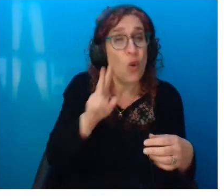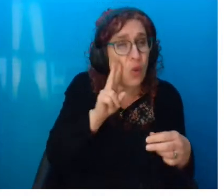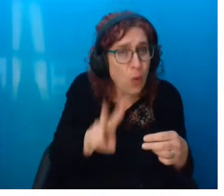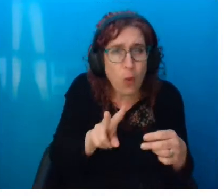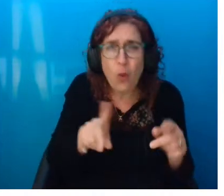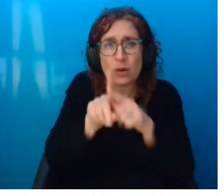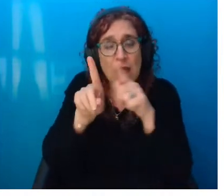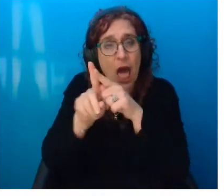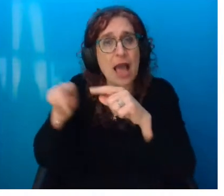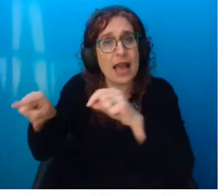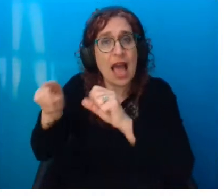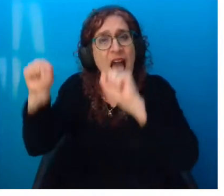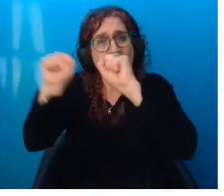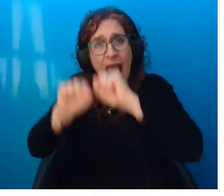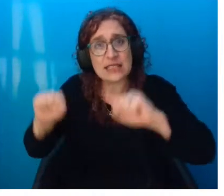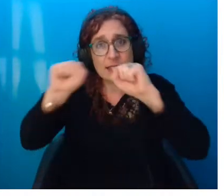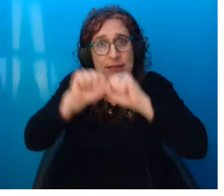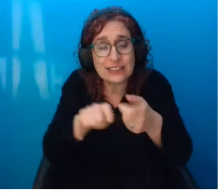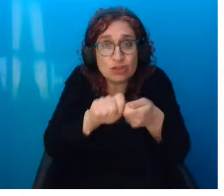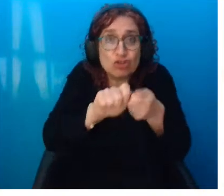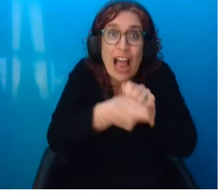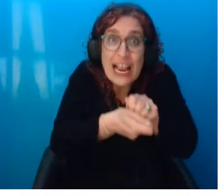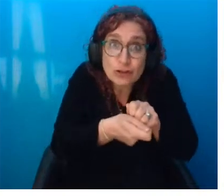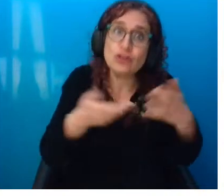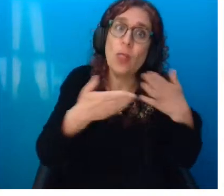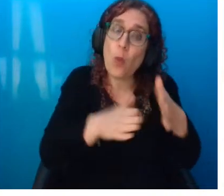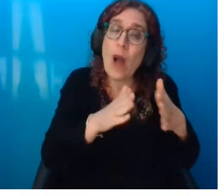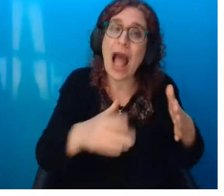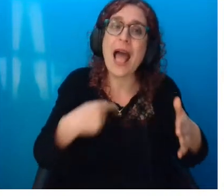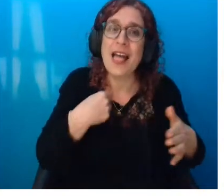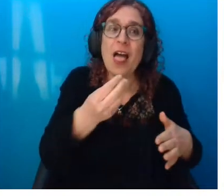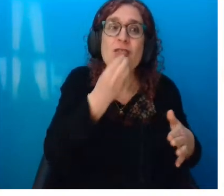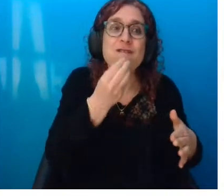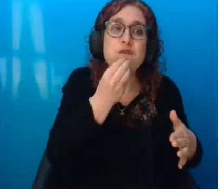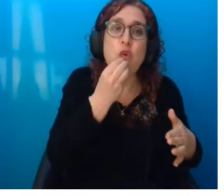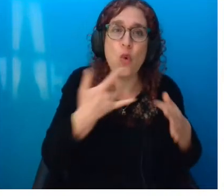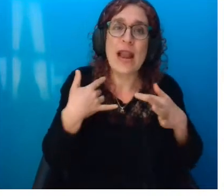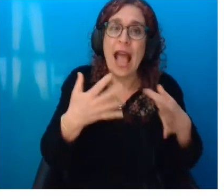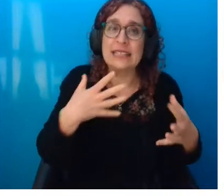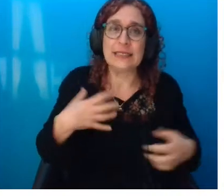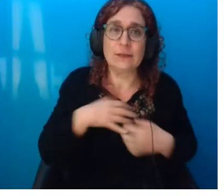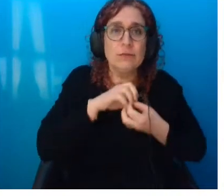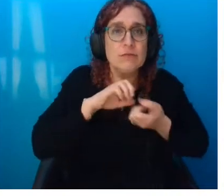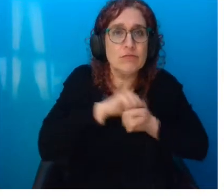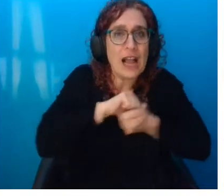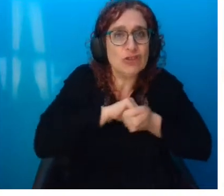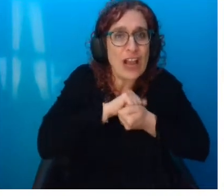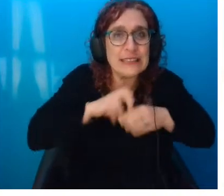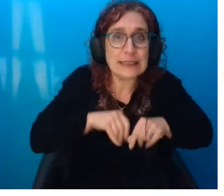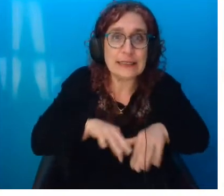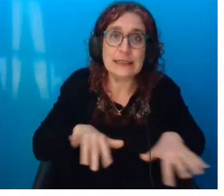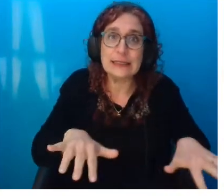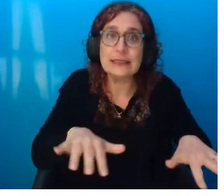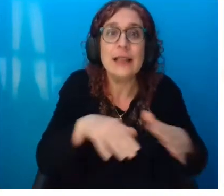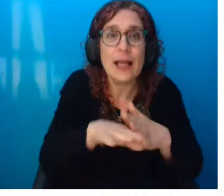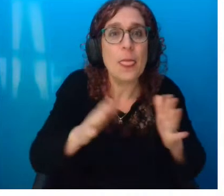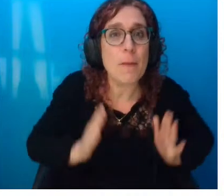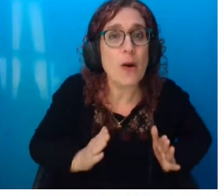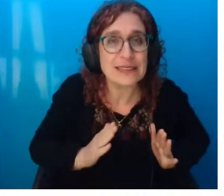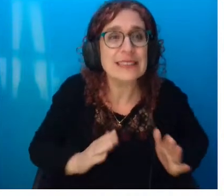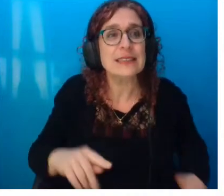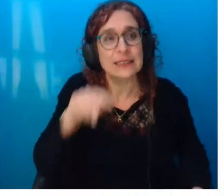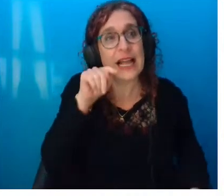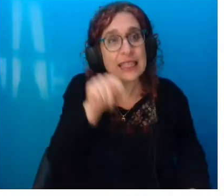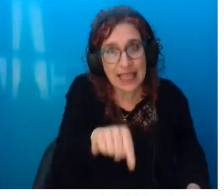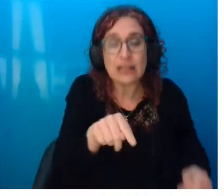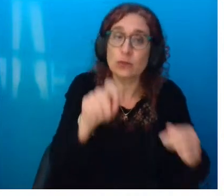alters the way that the food is digested and presented to the immune system. And we have a specific